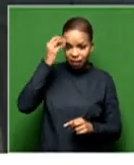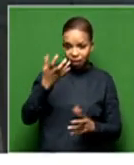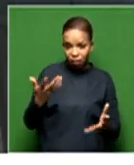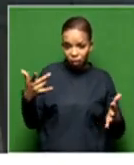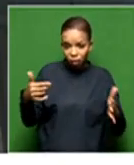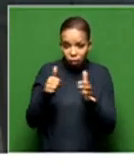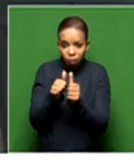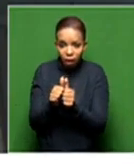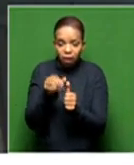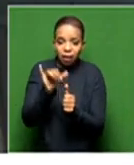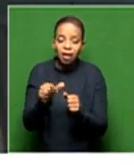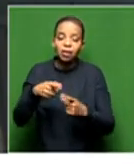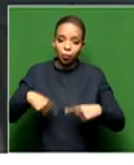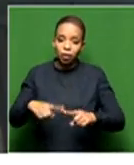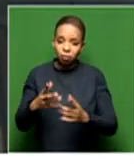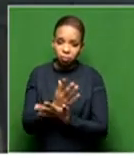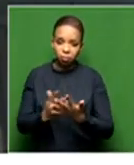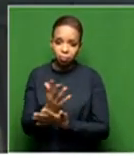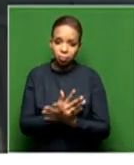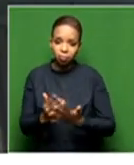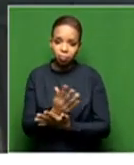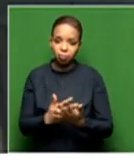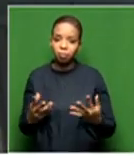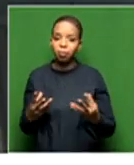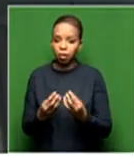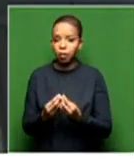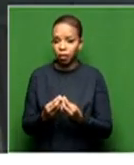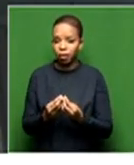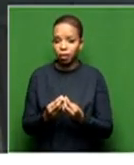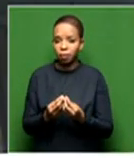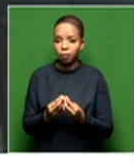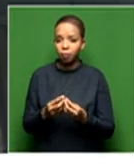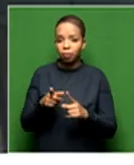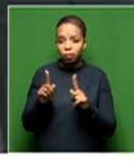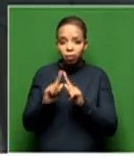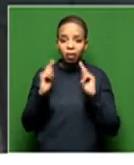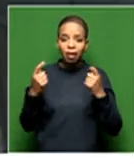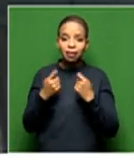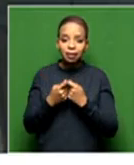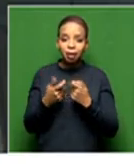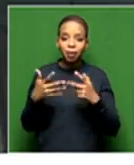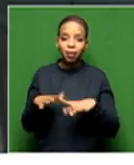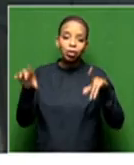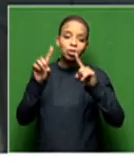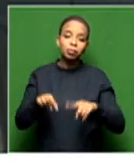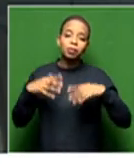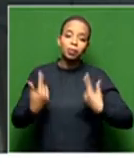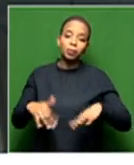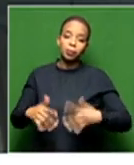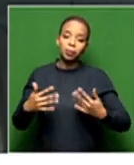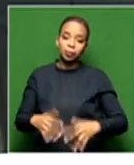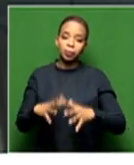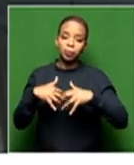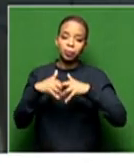to exchange with. And the team submits give us a very special attention with regard to the